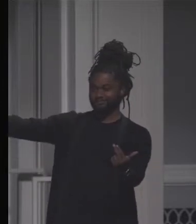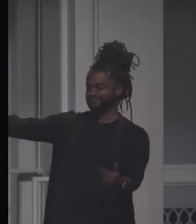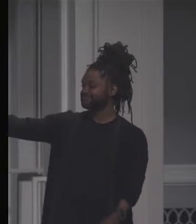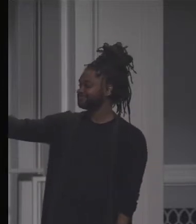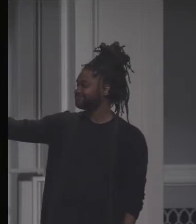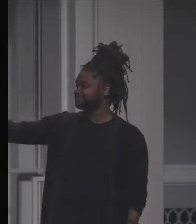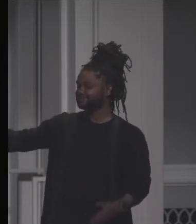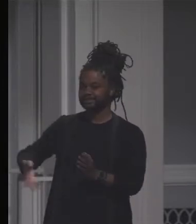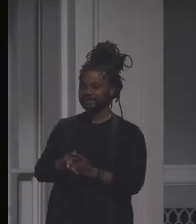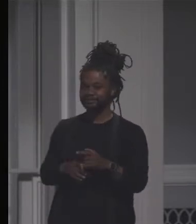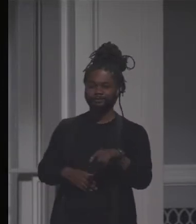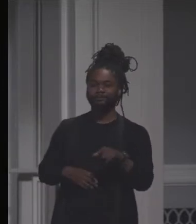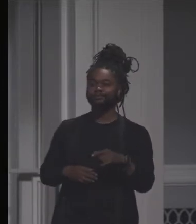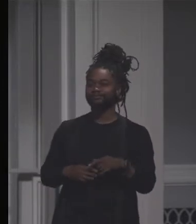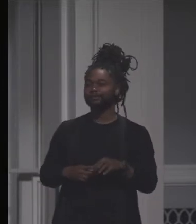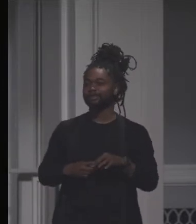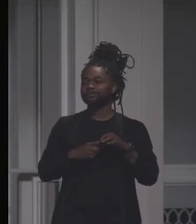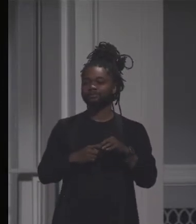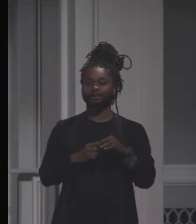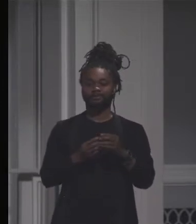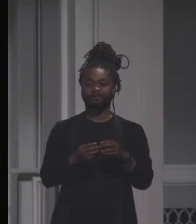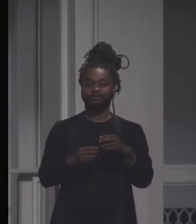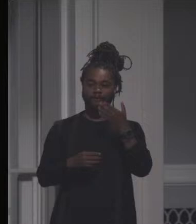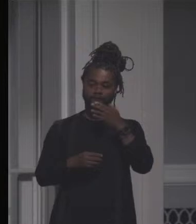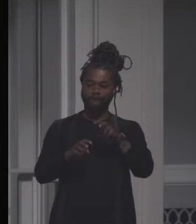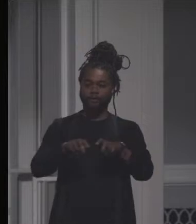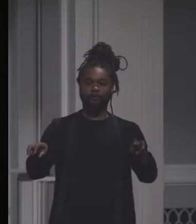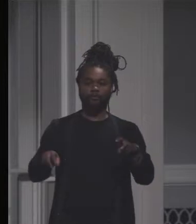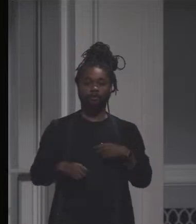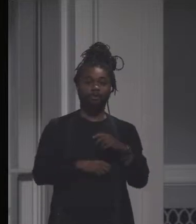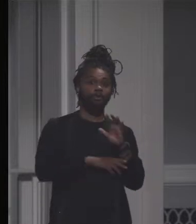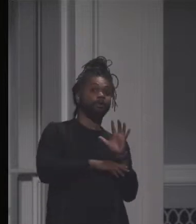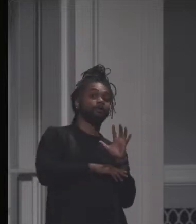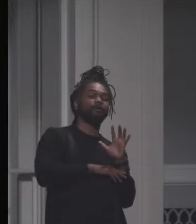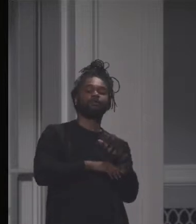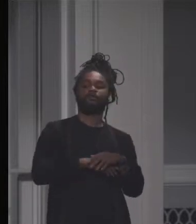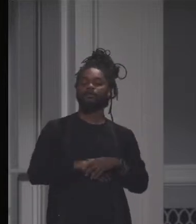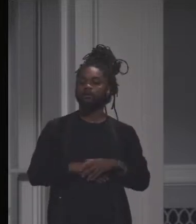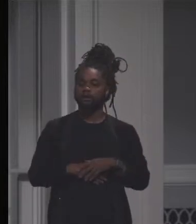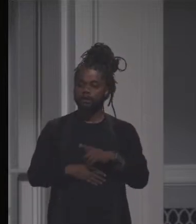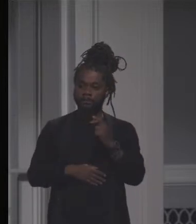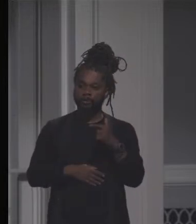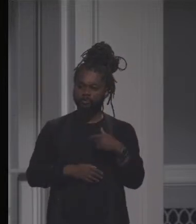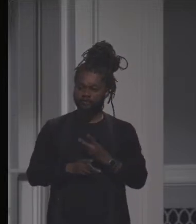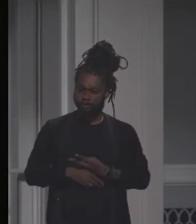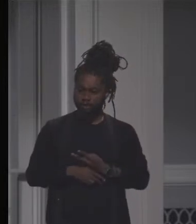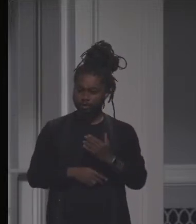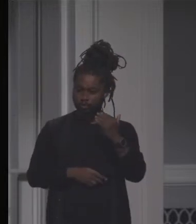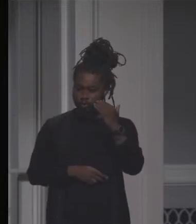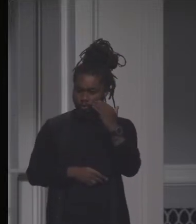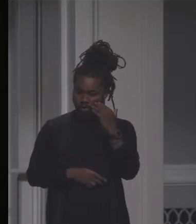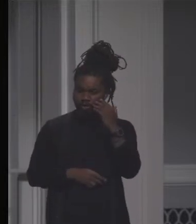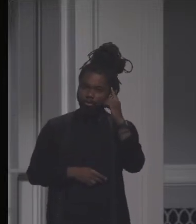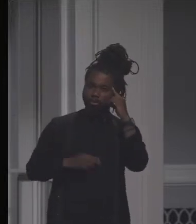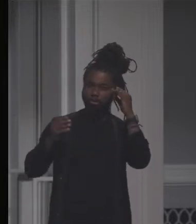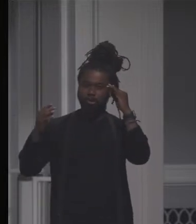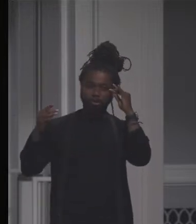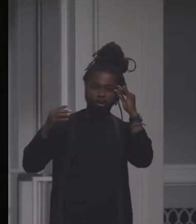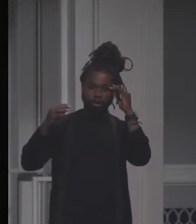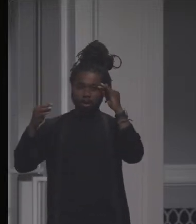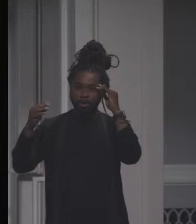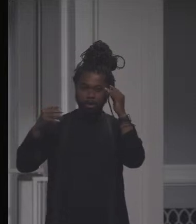some of you, especially in the front row, might duck. It's because you figured out, you run the simulation,